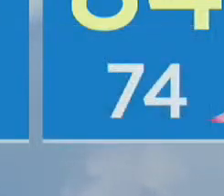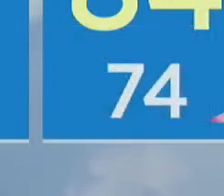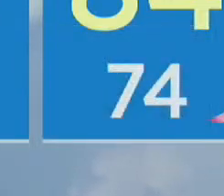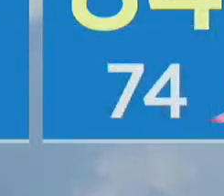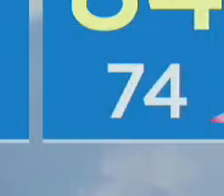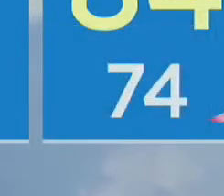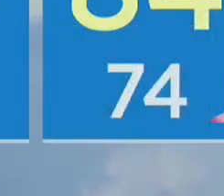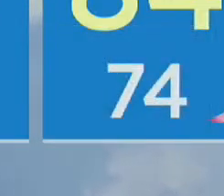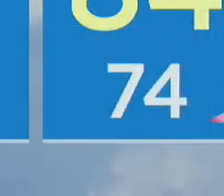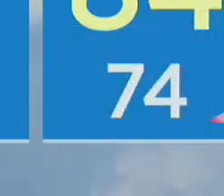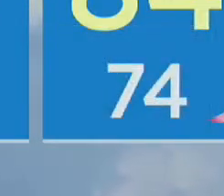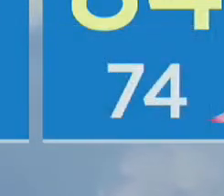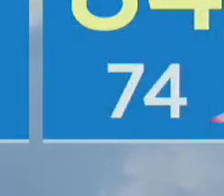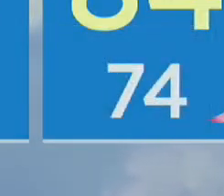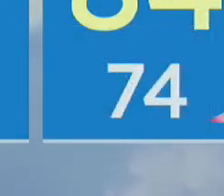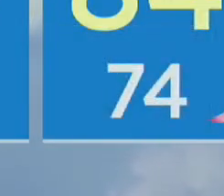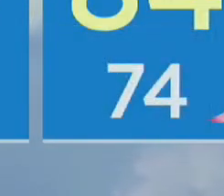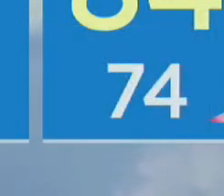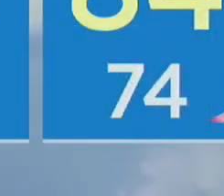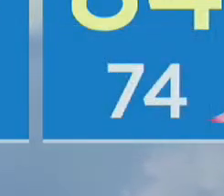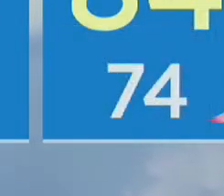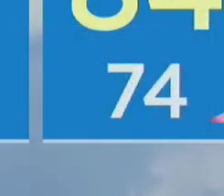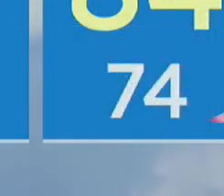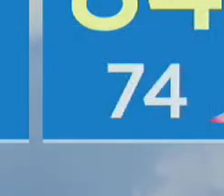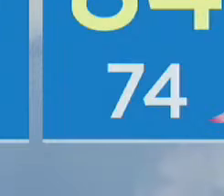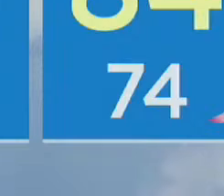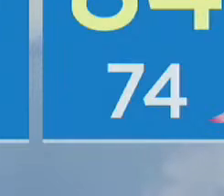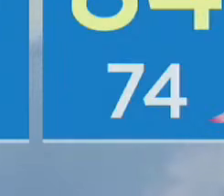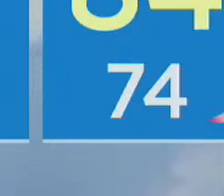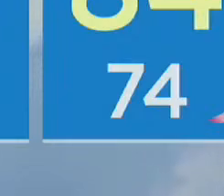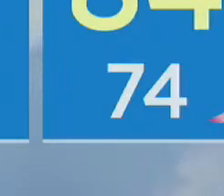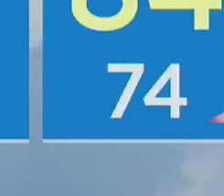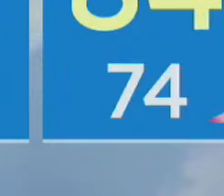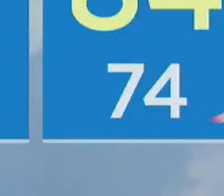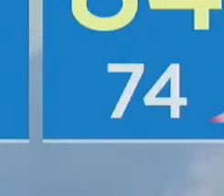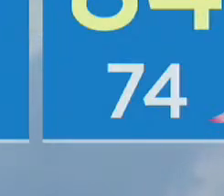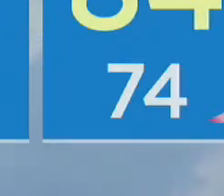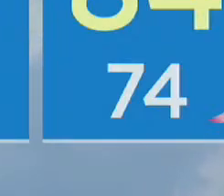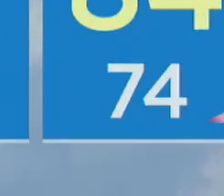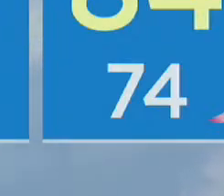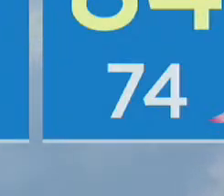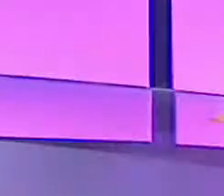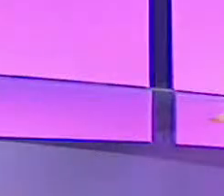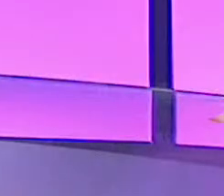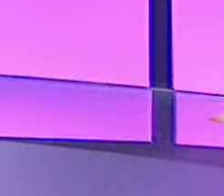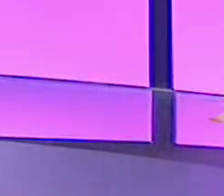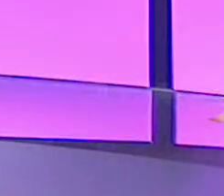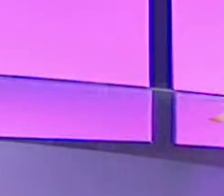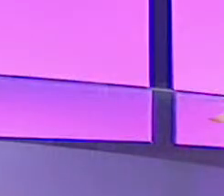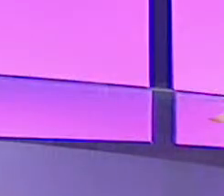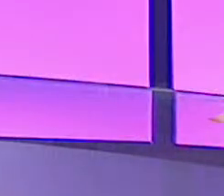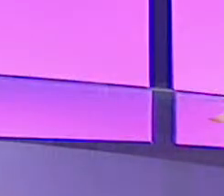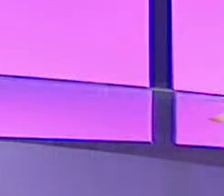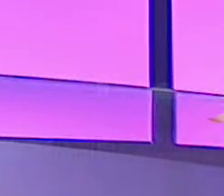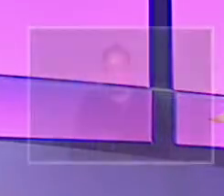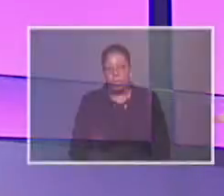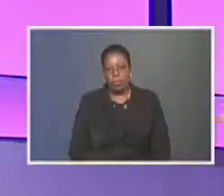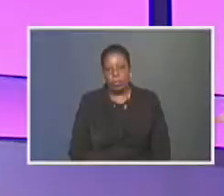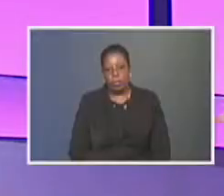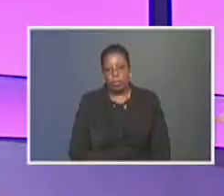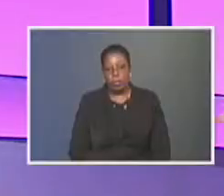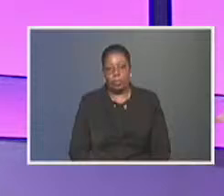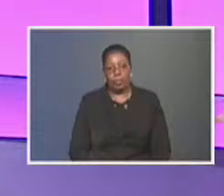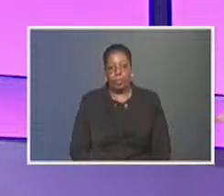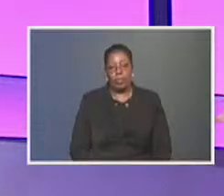carry us into the early part of next week before cloudy conditions return on the midweek at Wednesday. Well, thanks, Basil. The